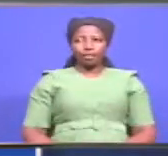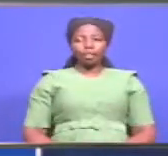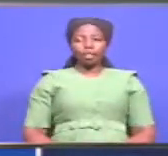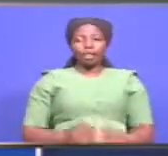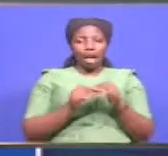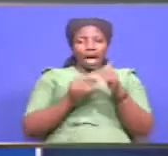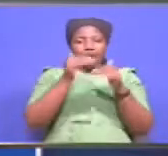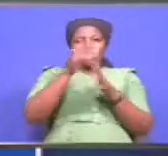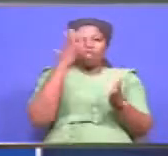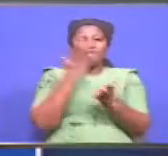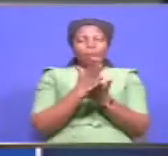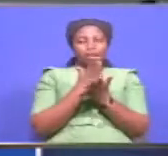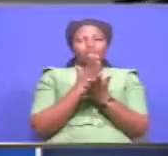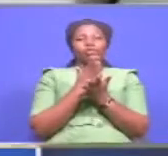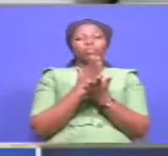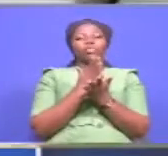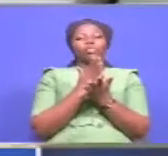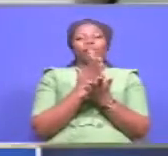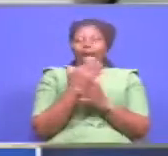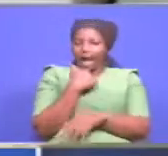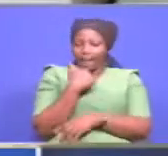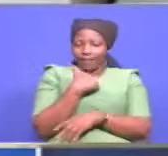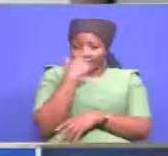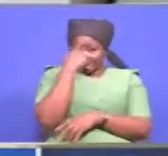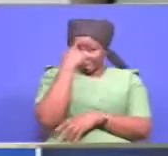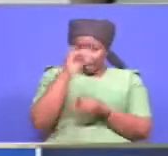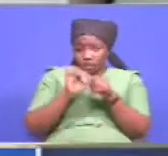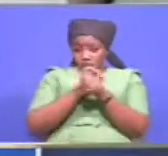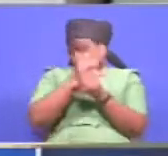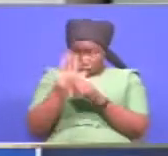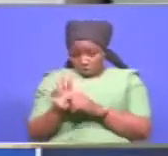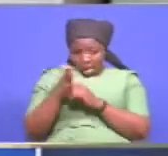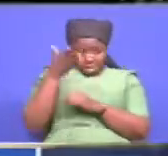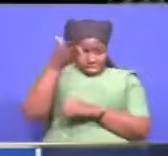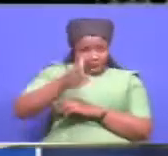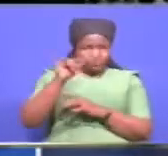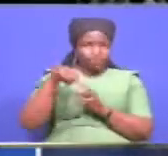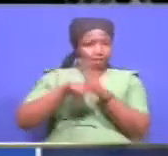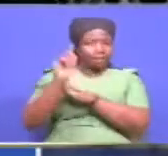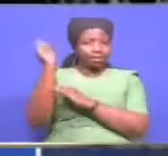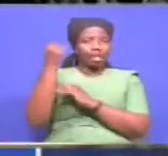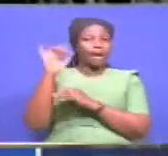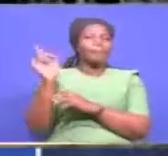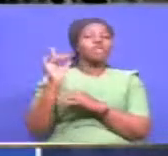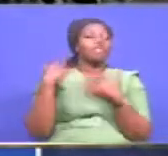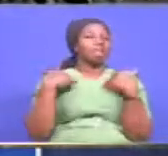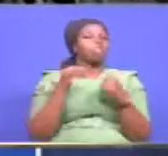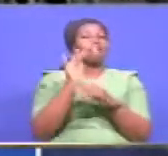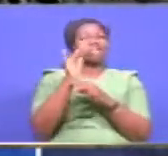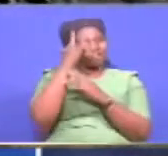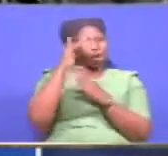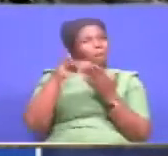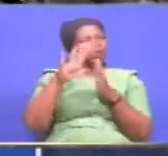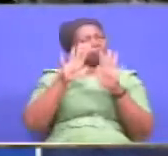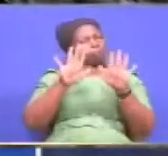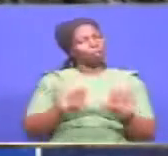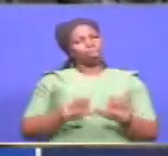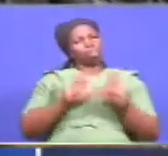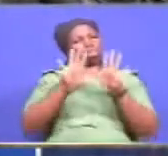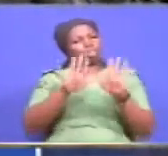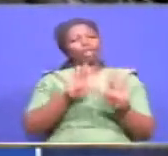Following the confirmation of the presence of the Indian COVID-19 variant in the country, the Minister of Health is calling for more vigilance and